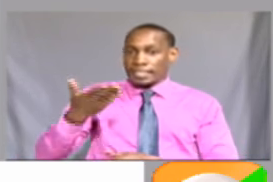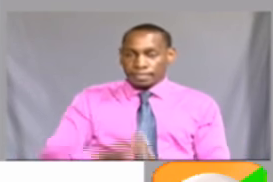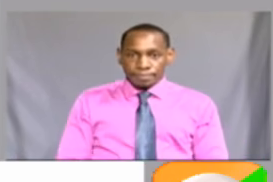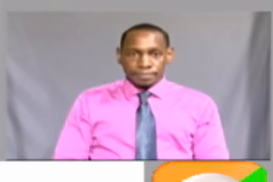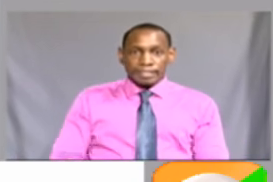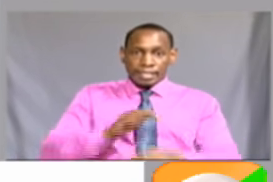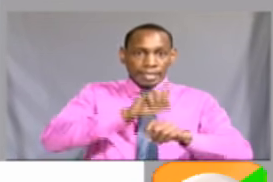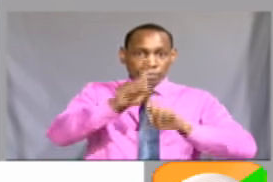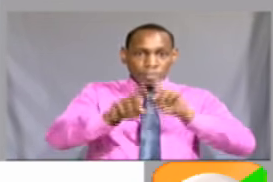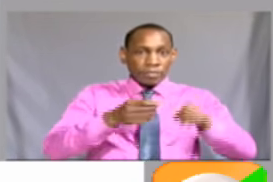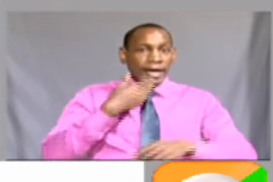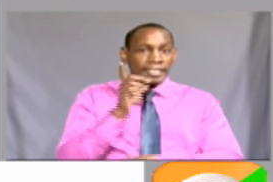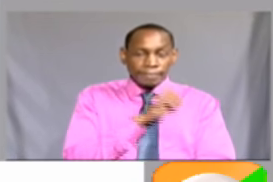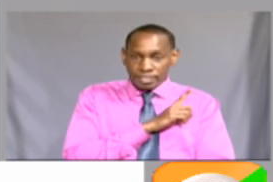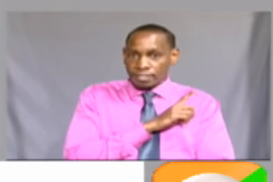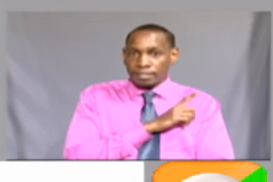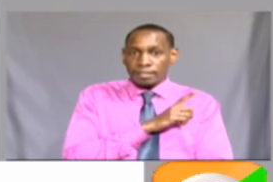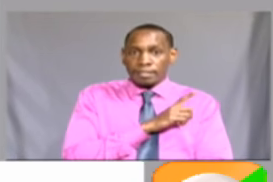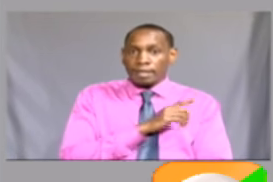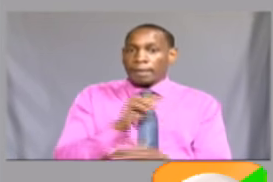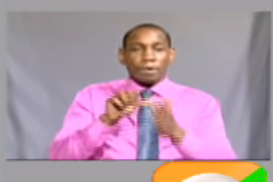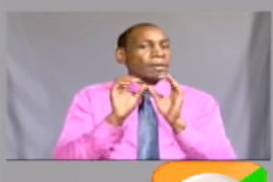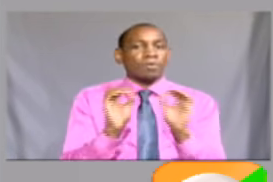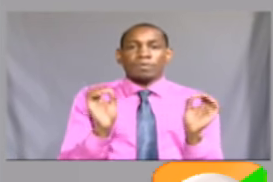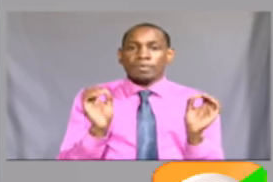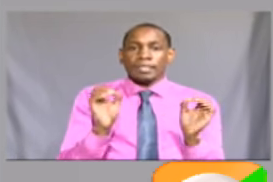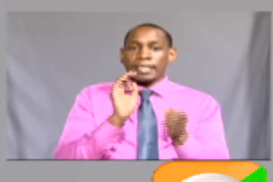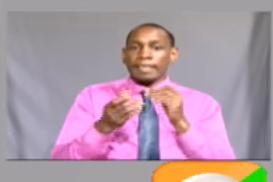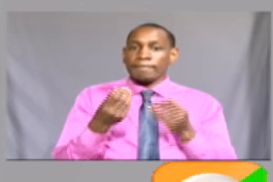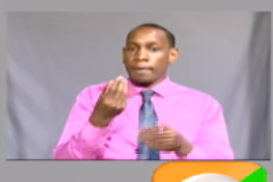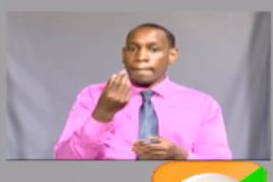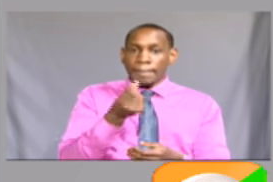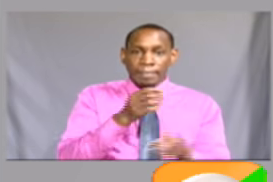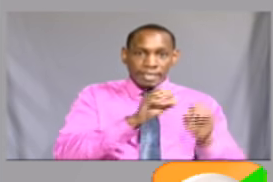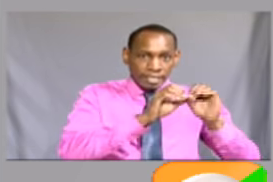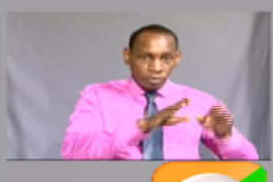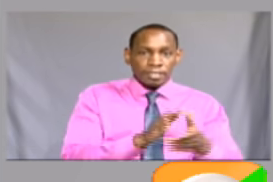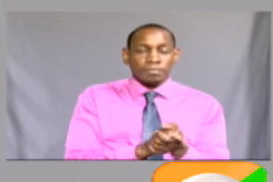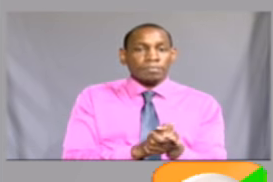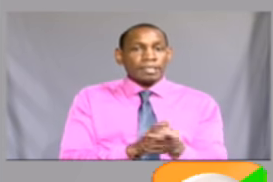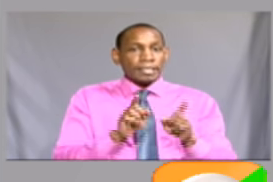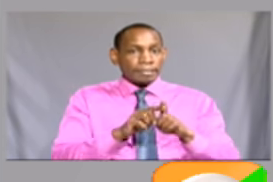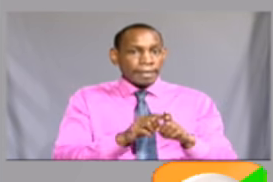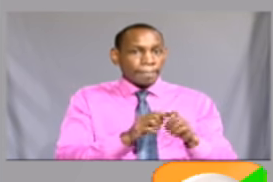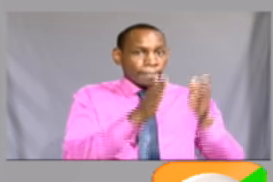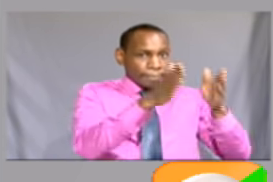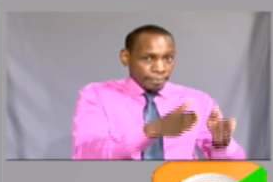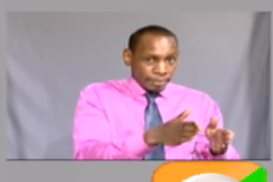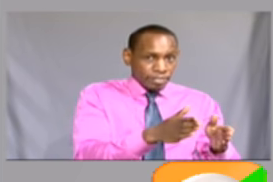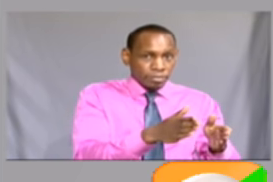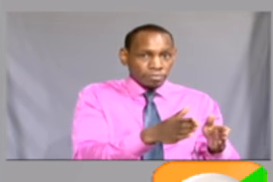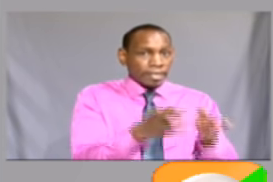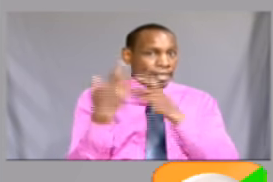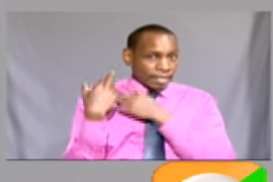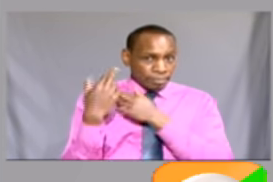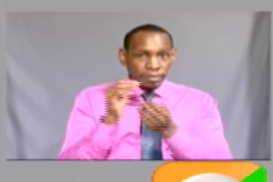And once the questions have been answered, no big deal. If there is money that has been lost, let's find the offending